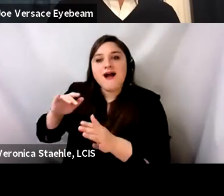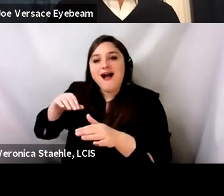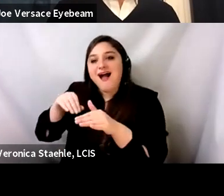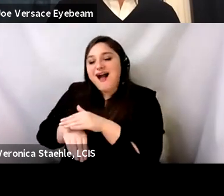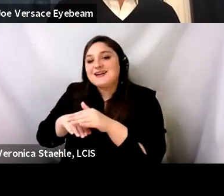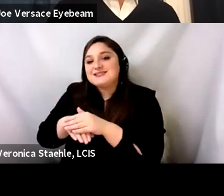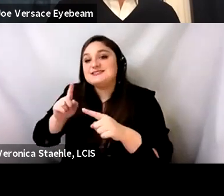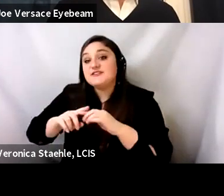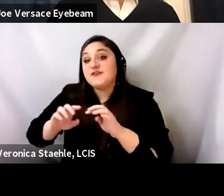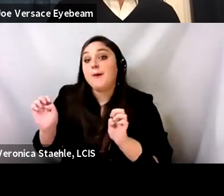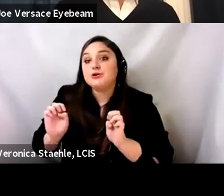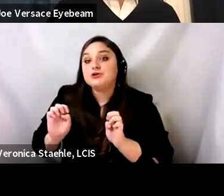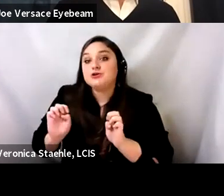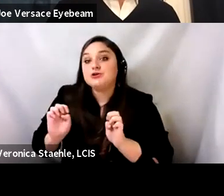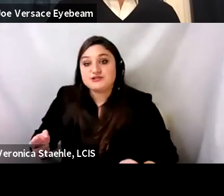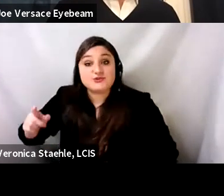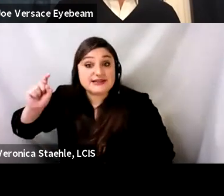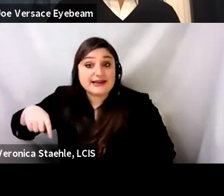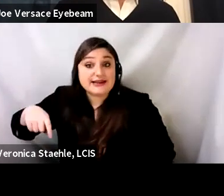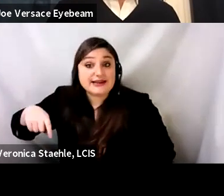public realms that allowed us to